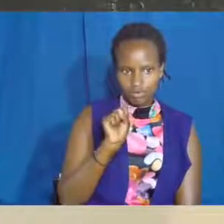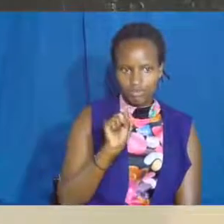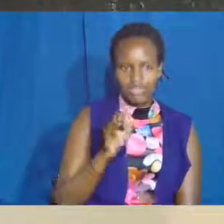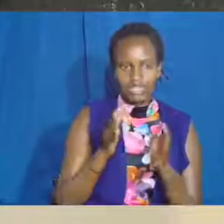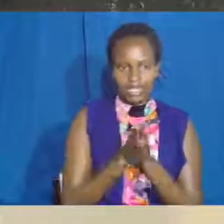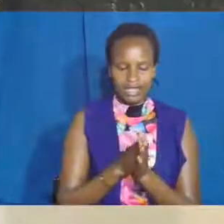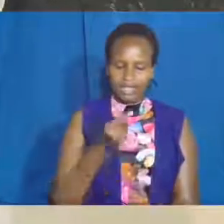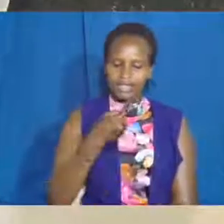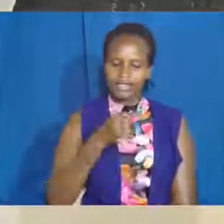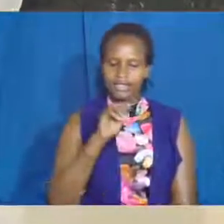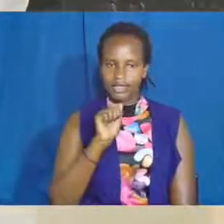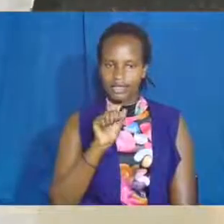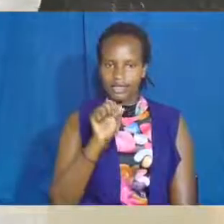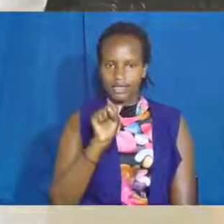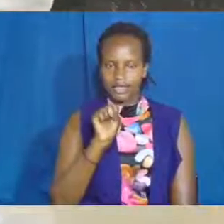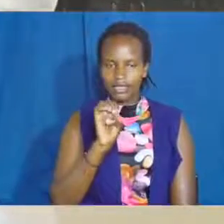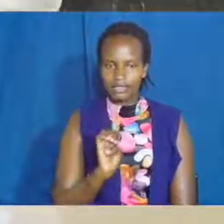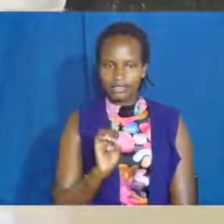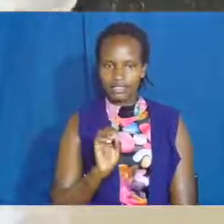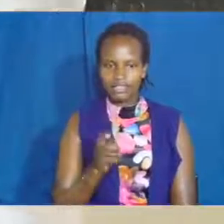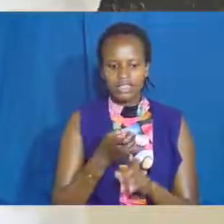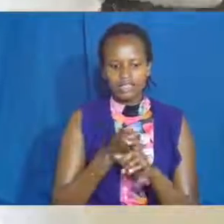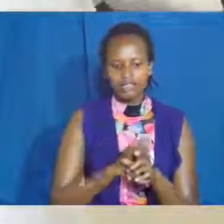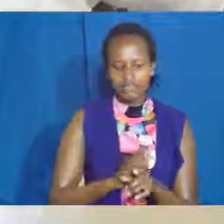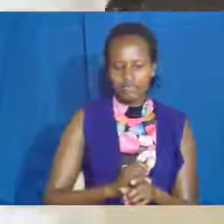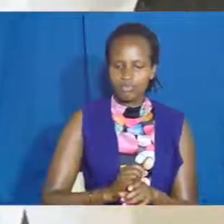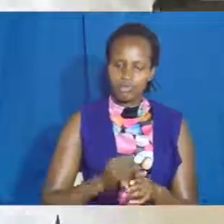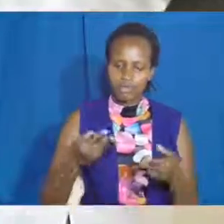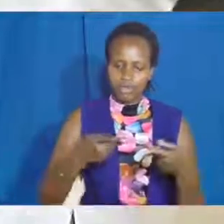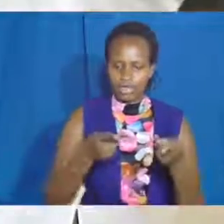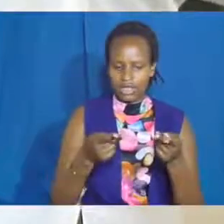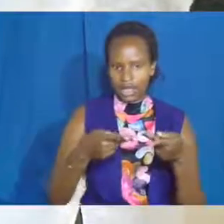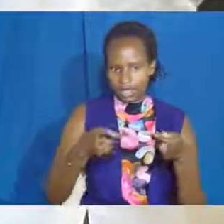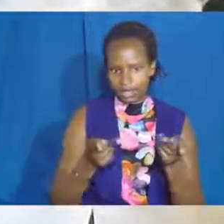from a region of